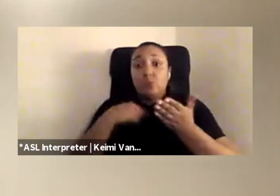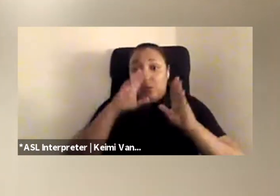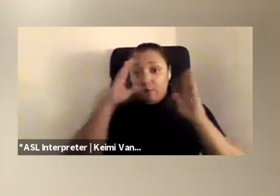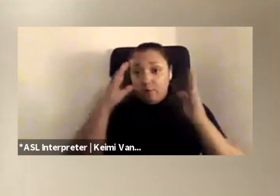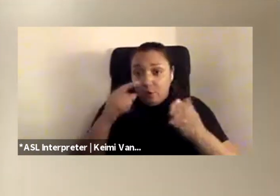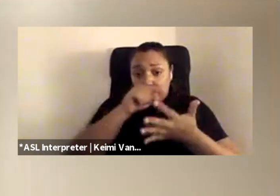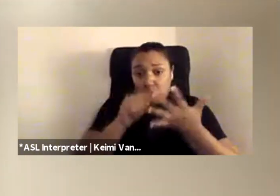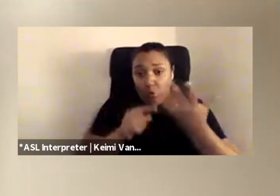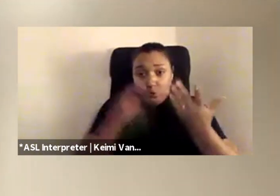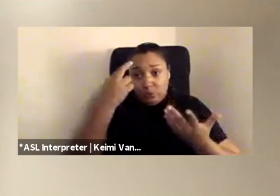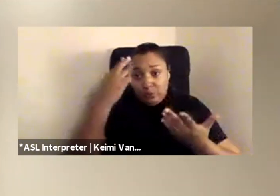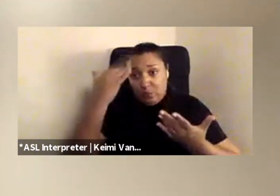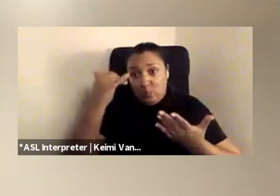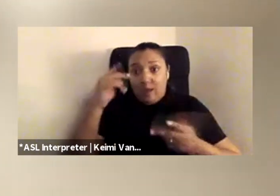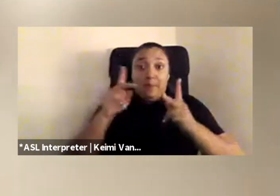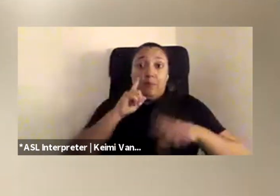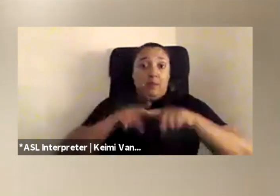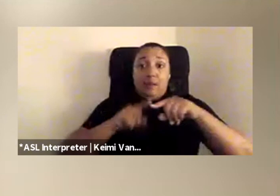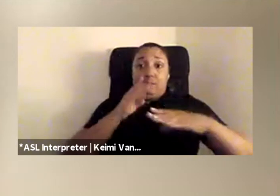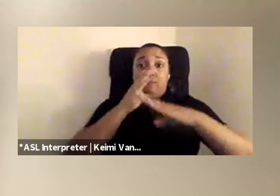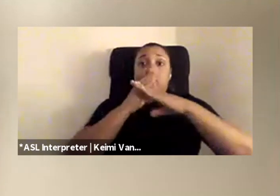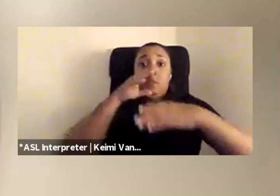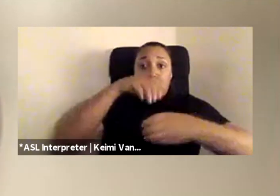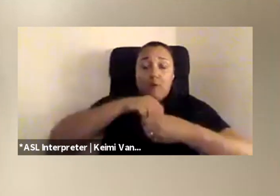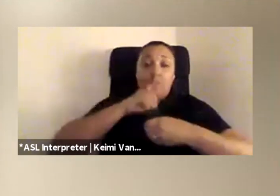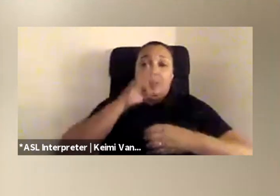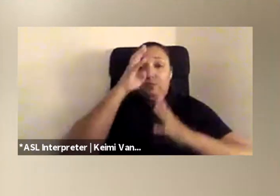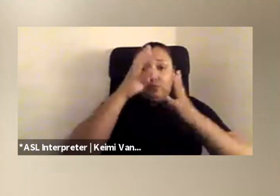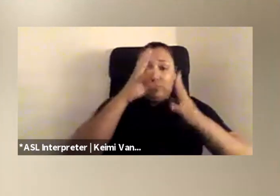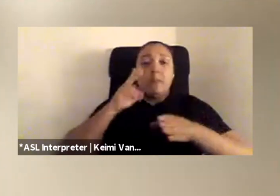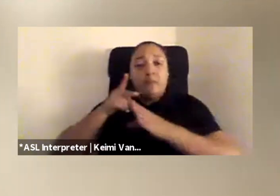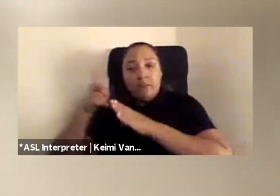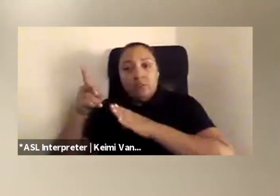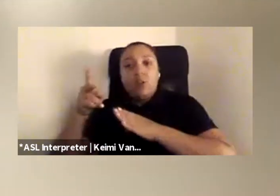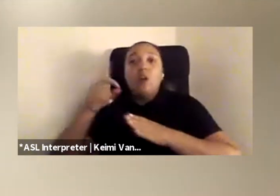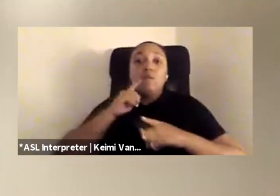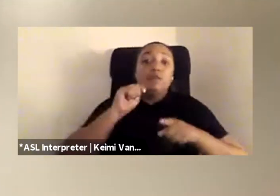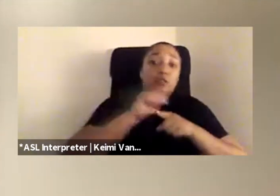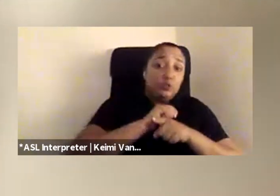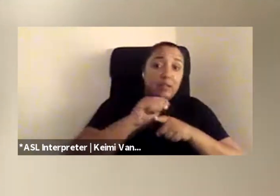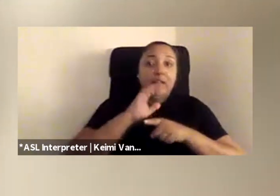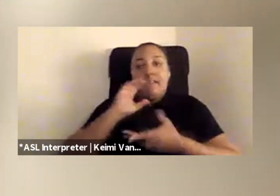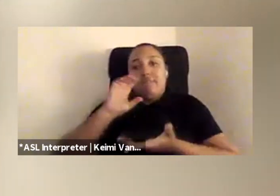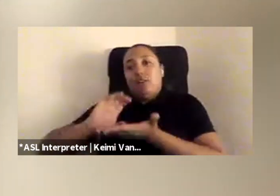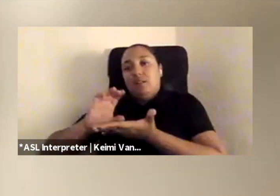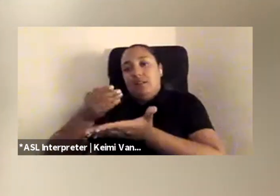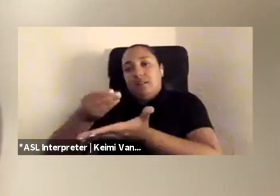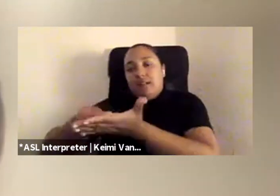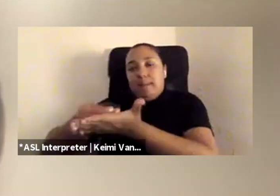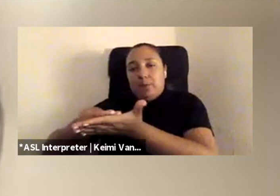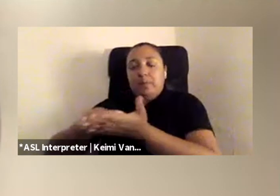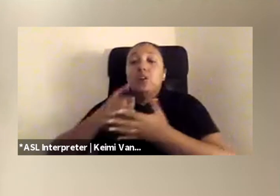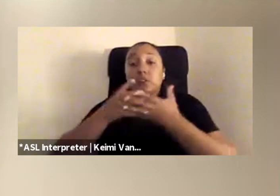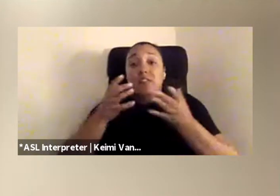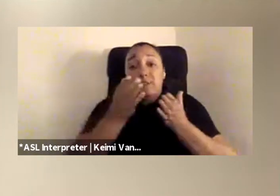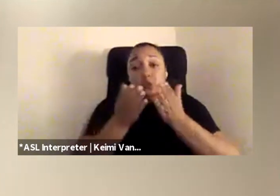their creative and professional endeavors. So access to capital, networks, and training. And so there's many different services and programs that we do